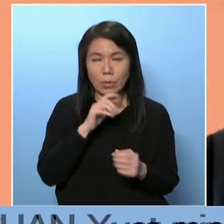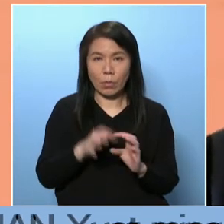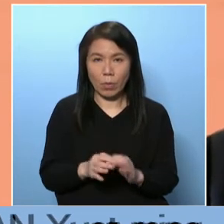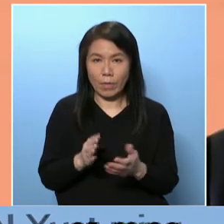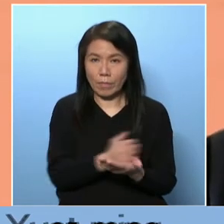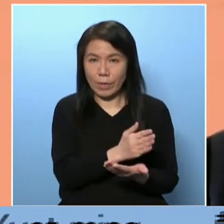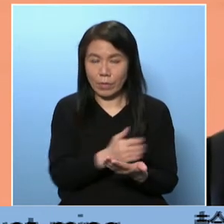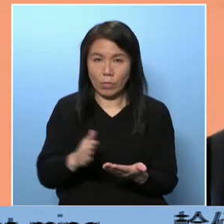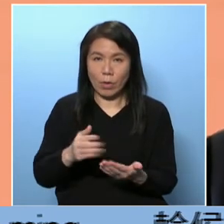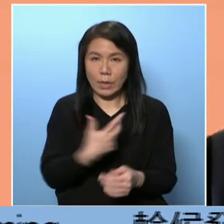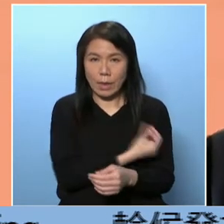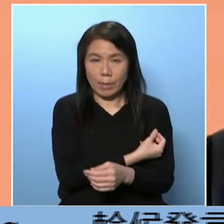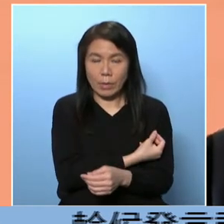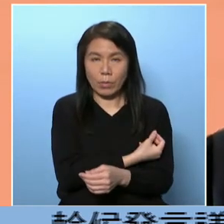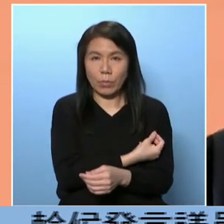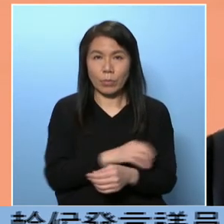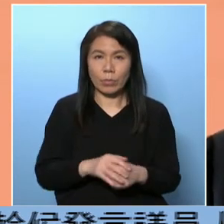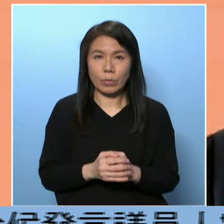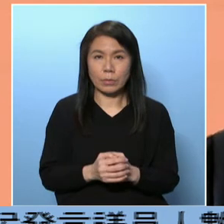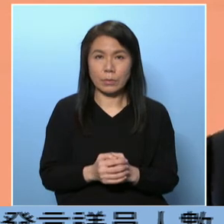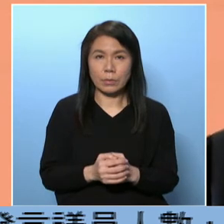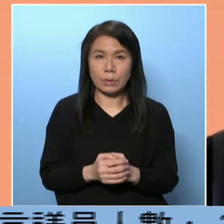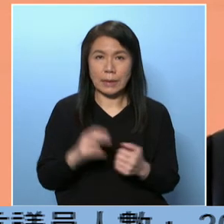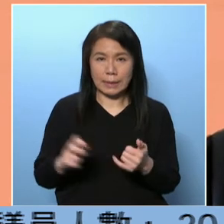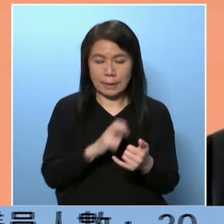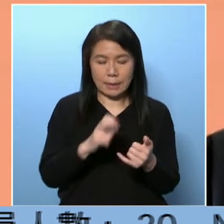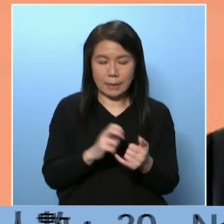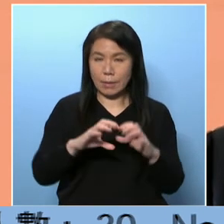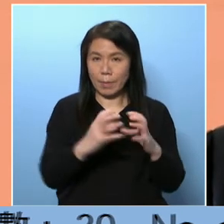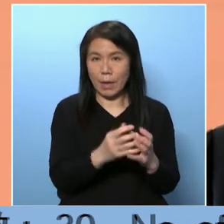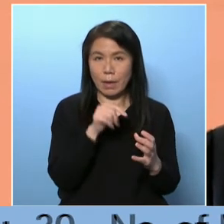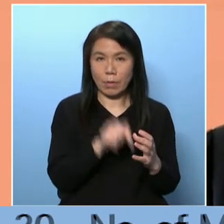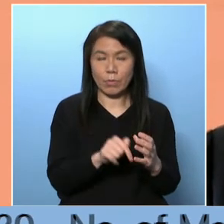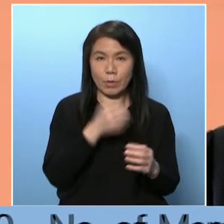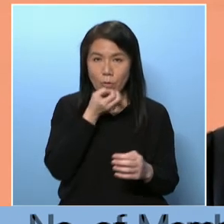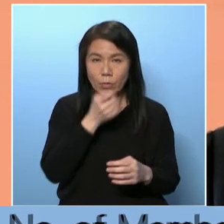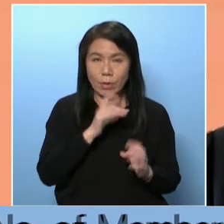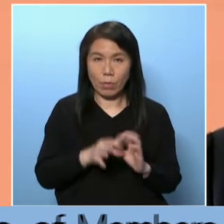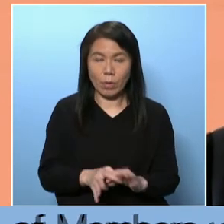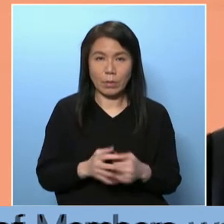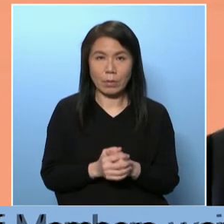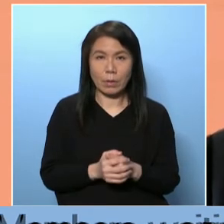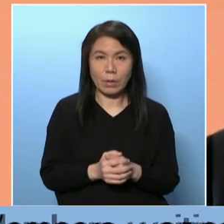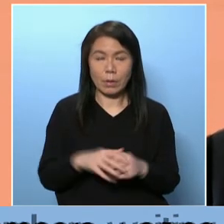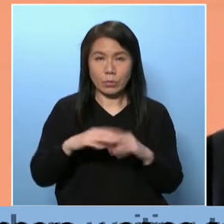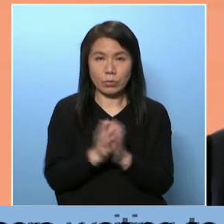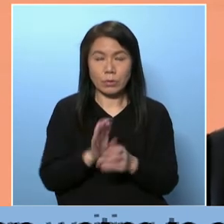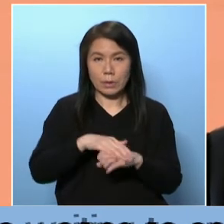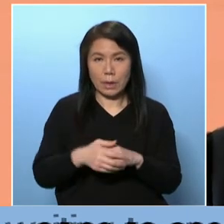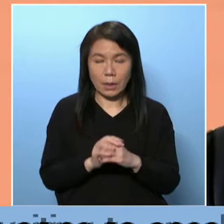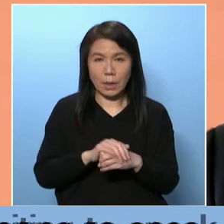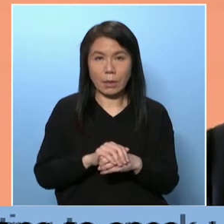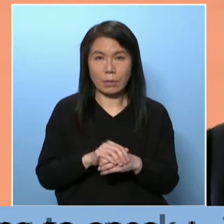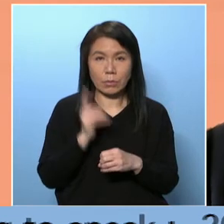I don't know if the CS for Administration would be classifying this as part of the treatment